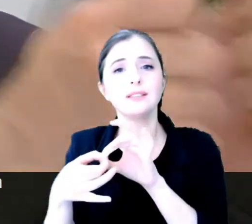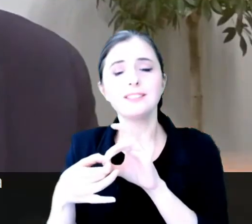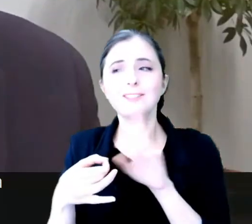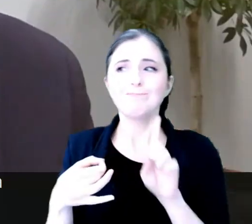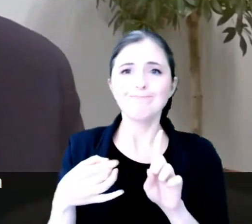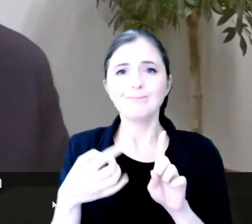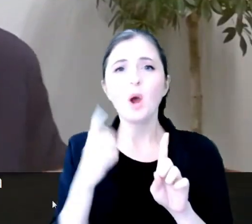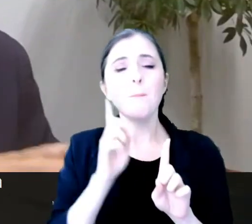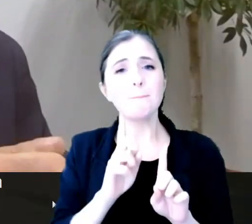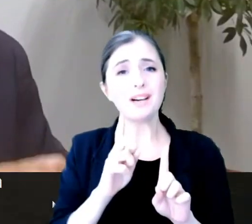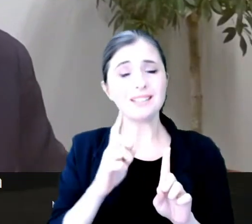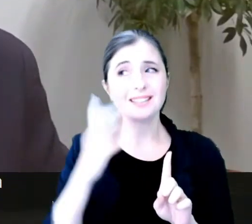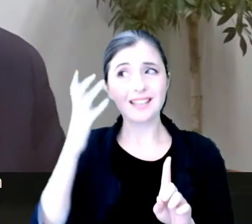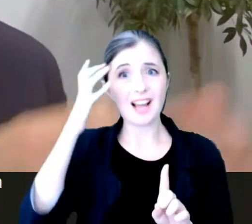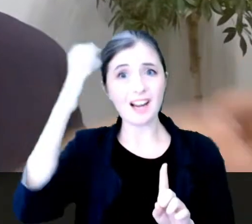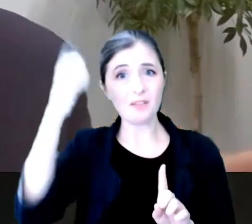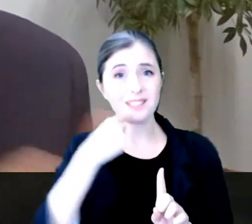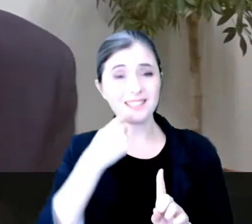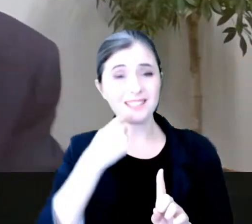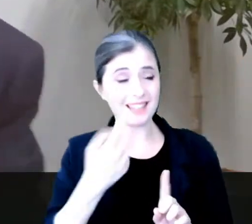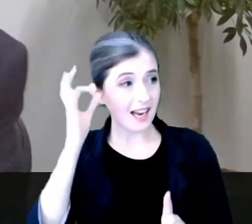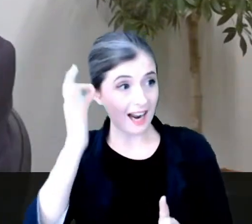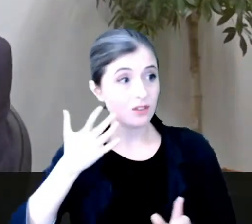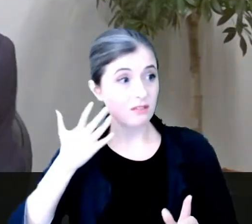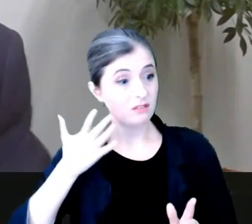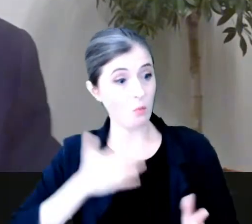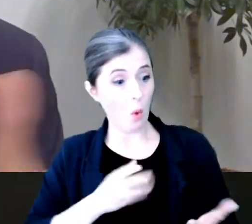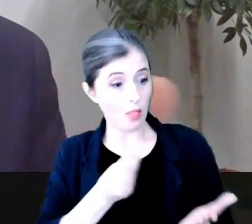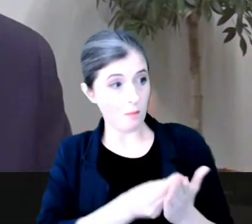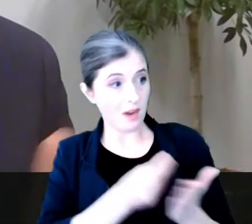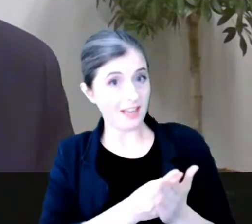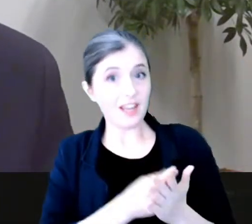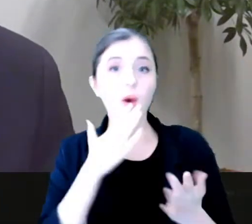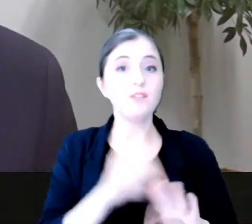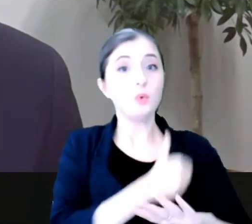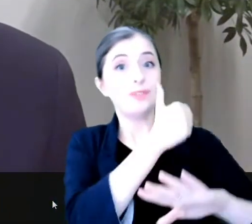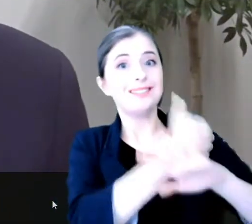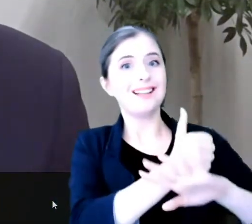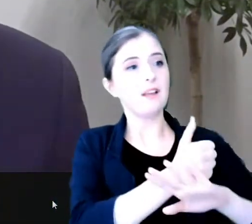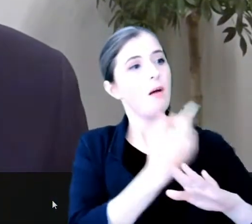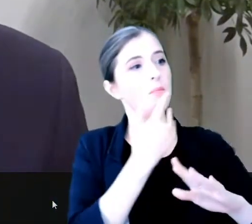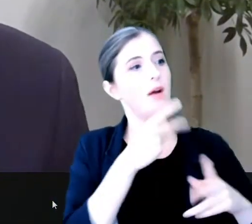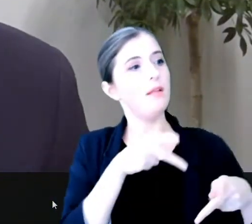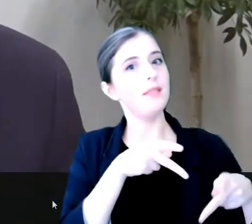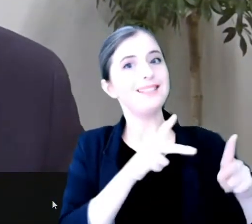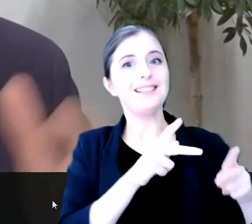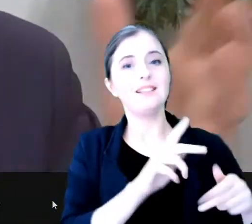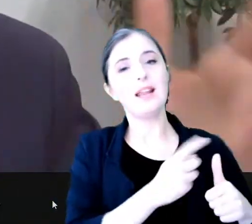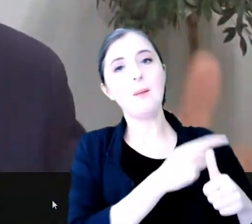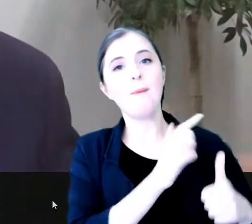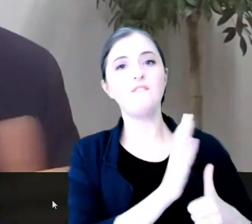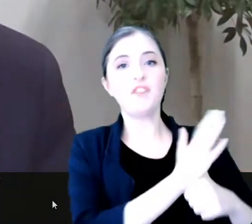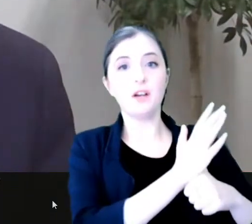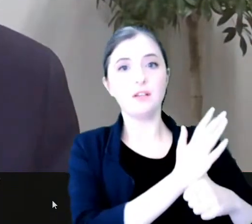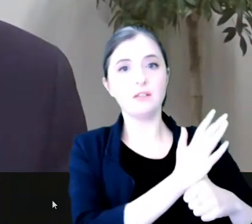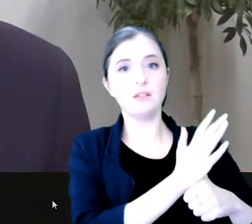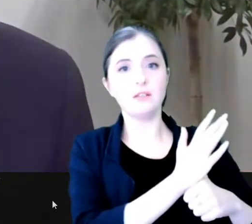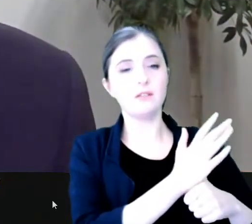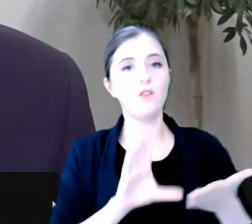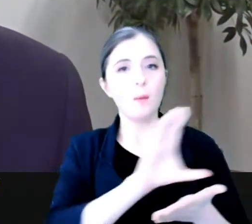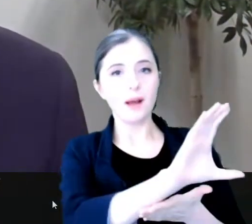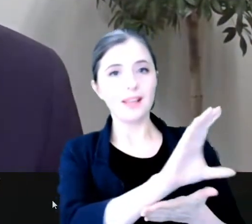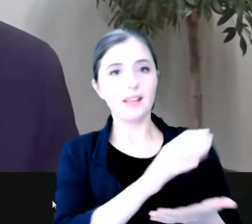schemes up and running. If the schemes weren't up and running, they won't get the money. And now the Conservative member complains about a council